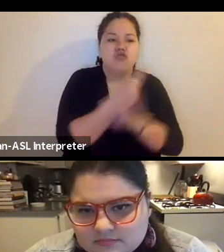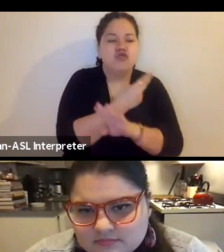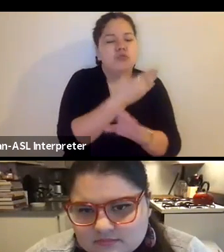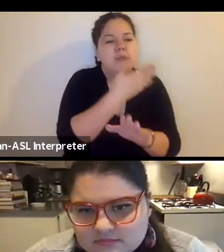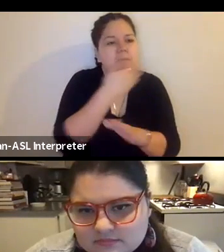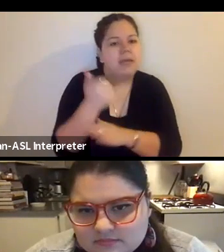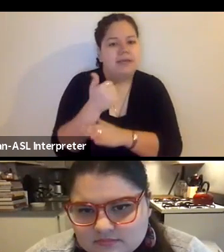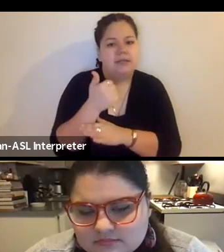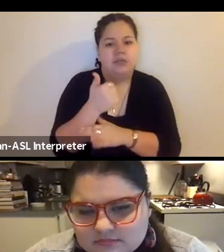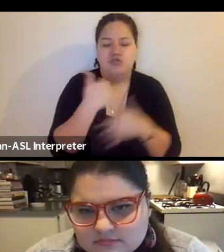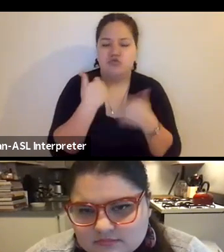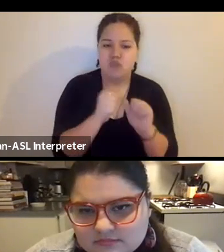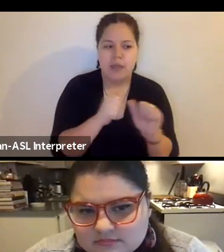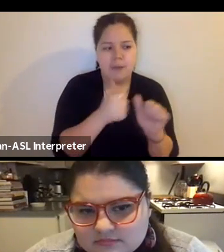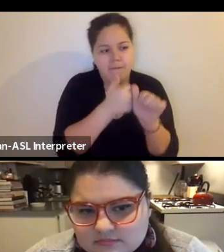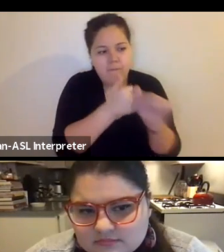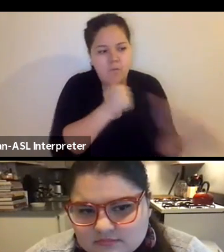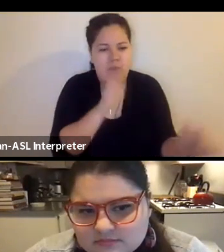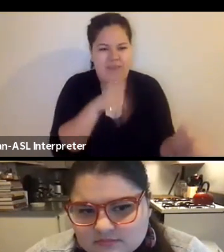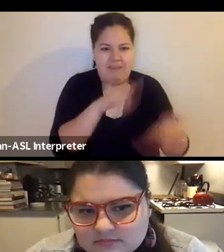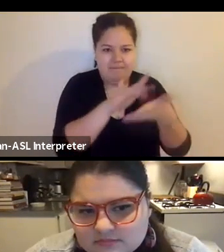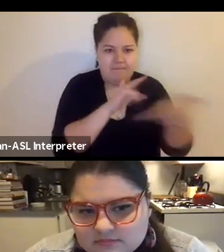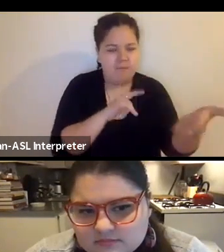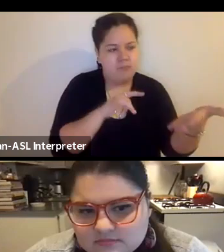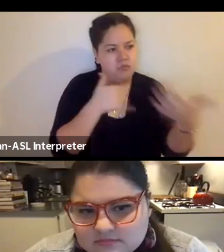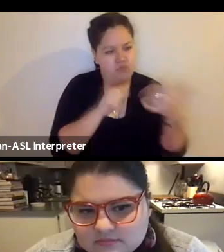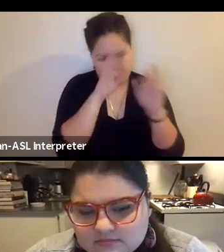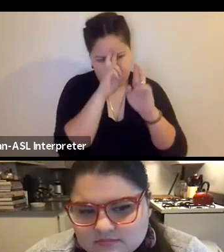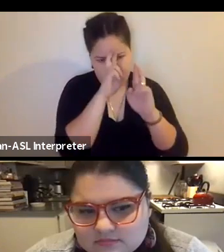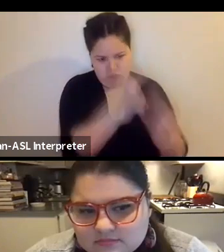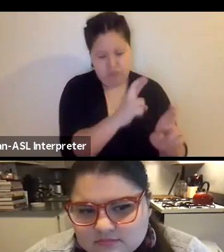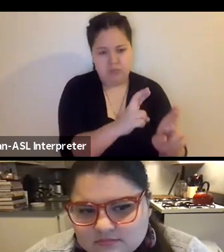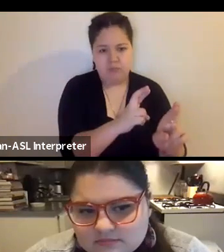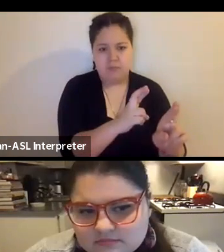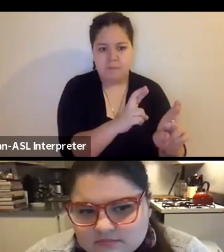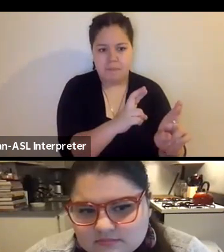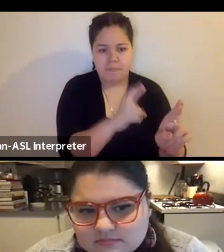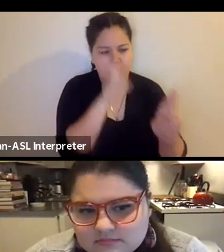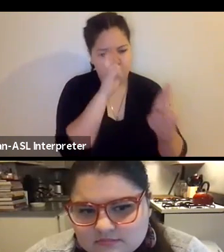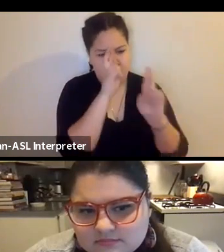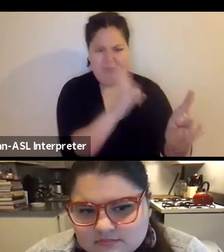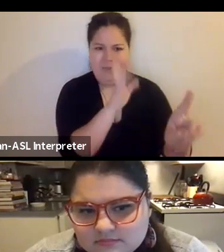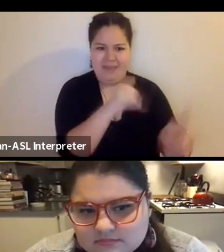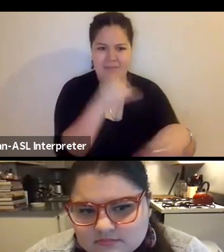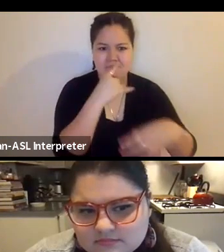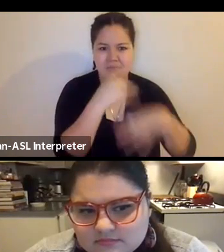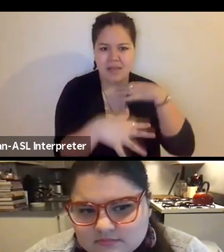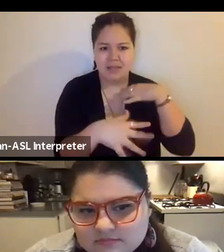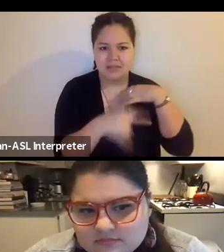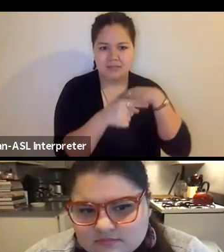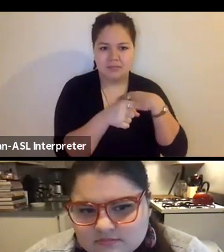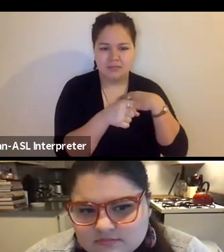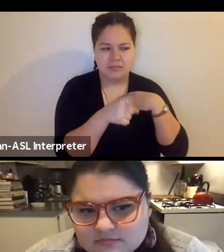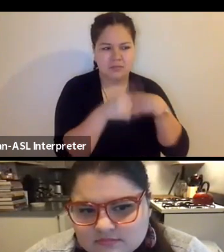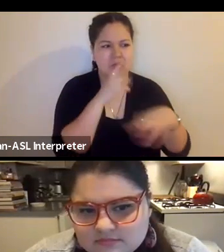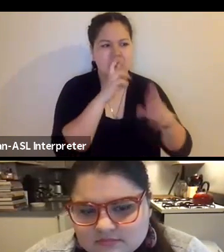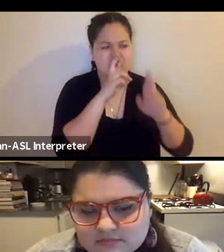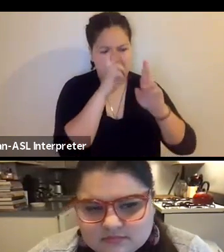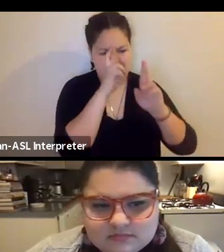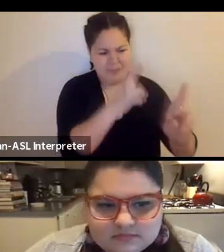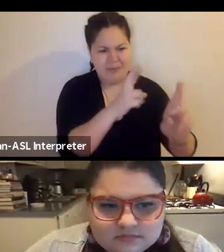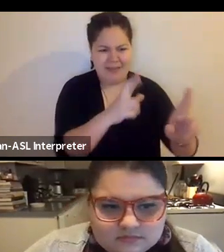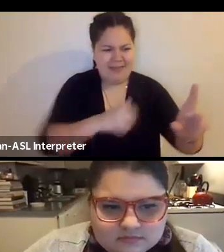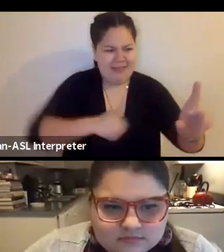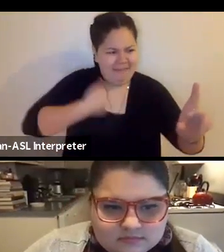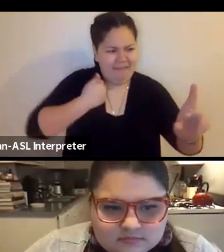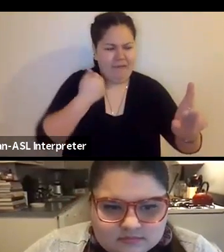it, and respect that, you know, respect the blood that has been shed